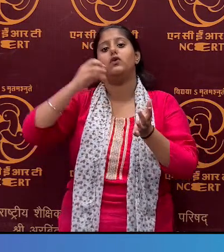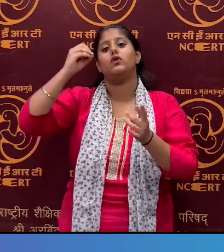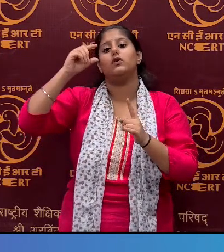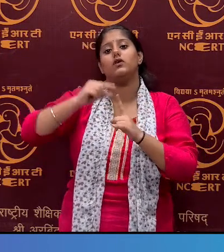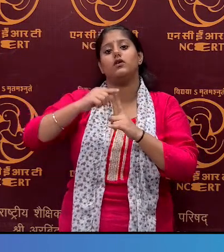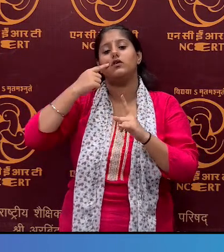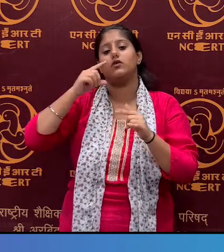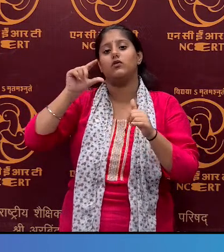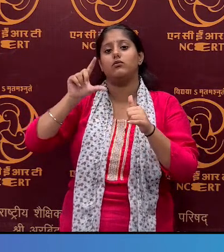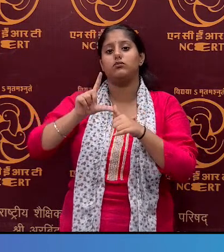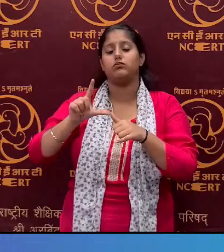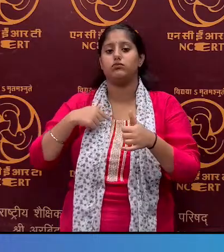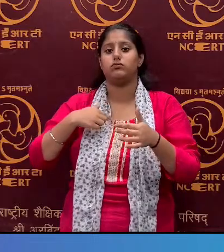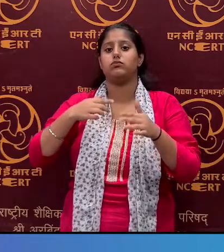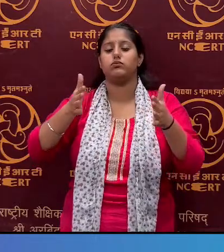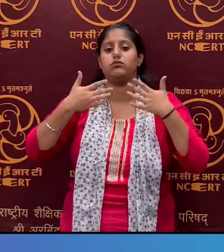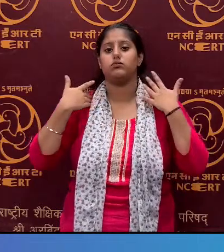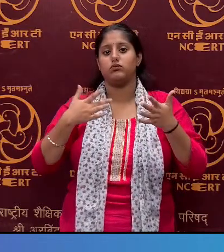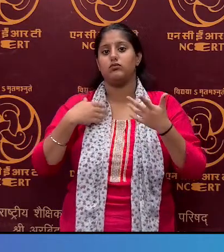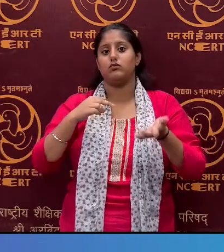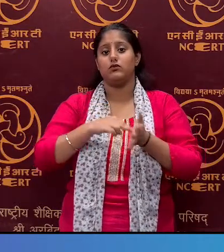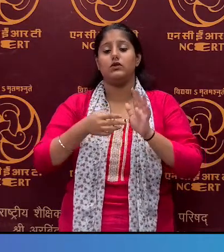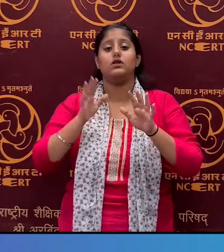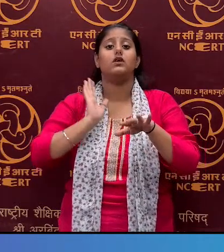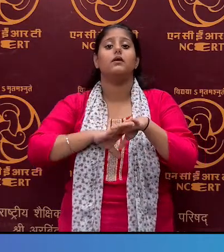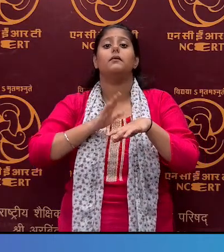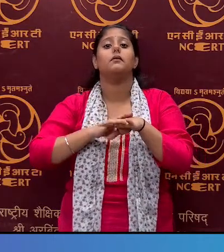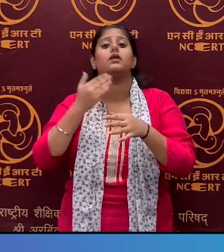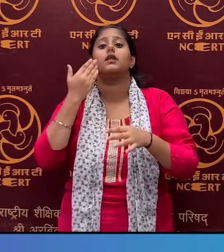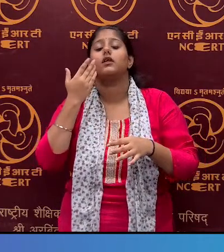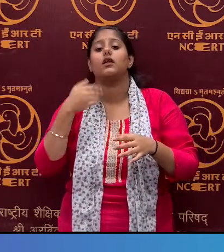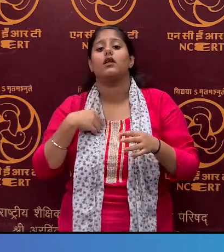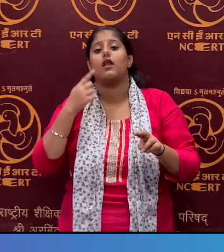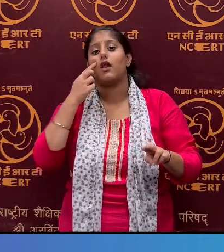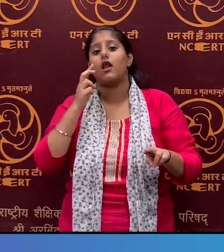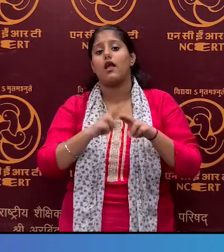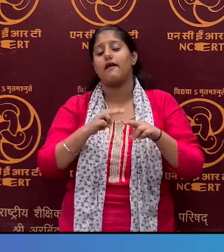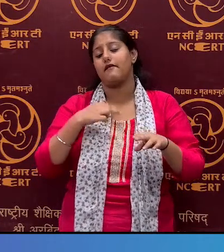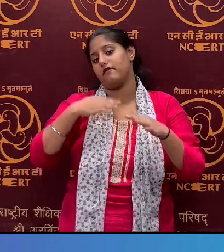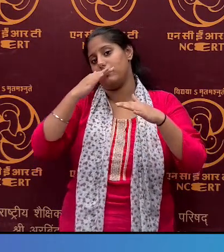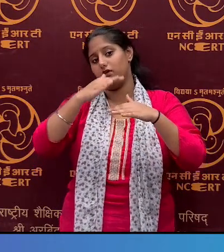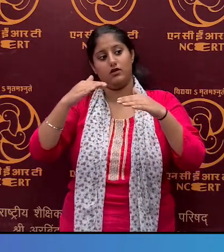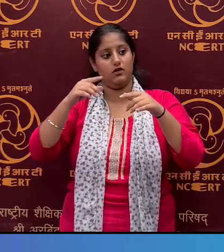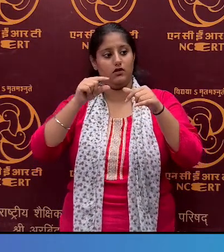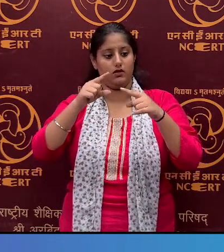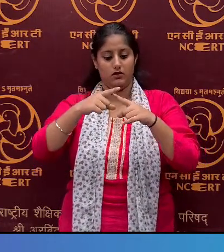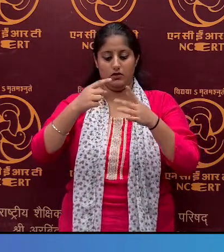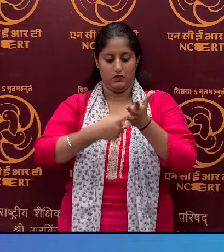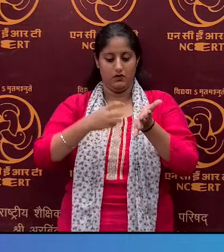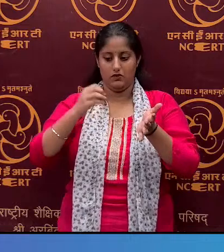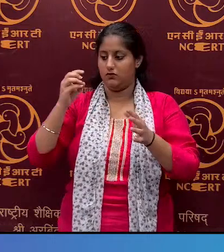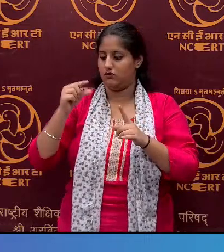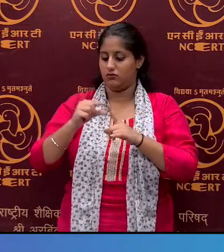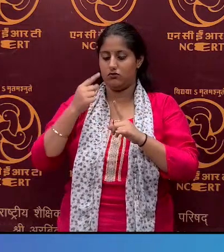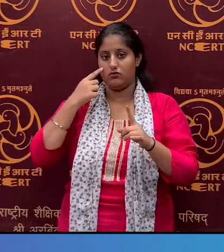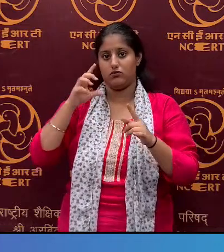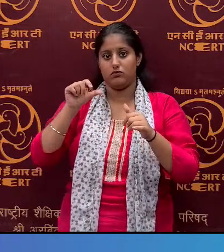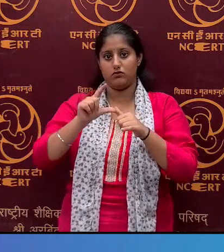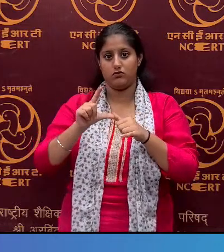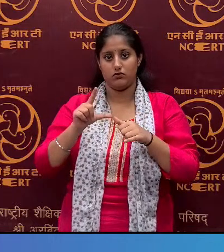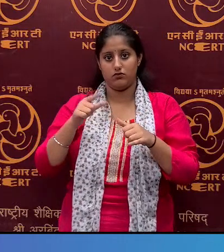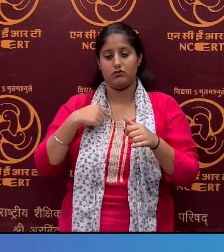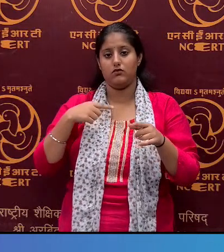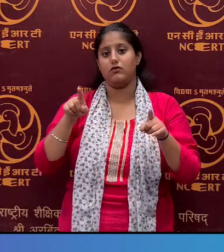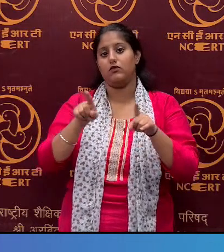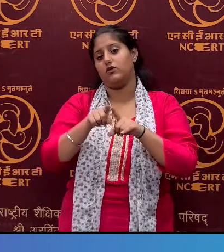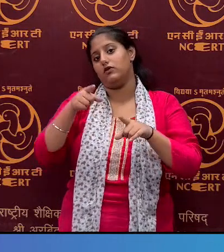was usually experienced in the area lie between tropical zone, that is between Tropic of Cancer